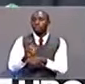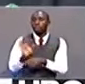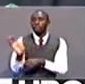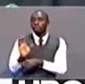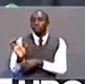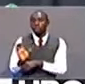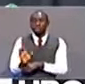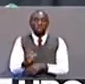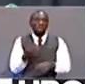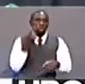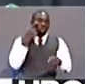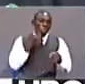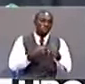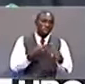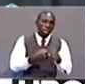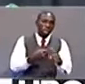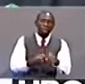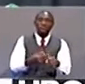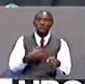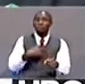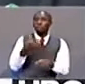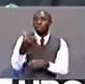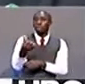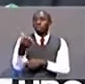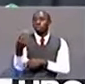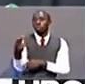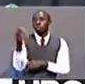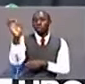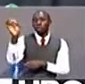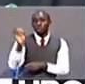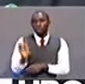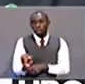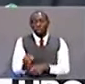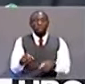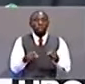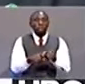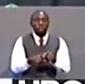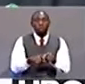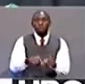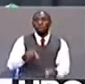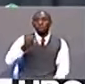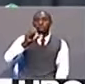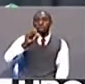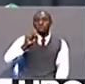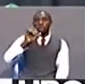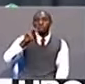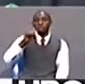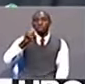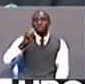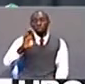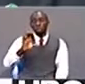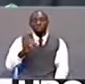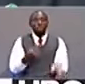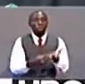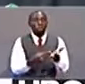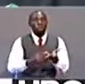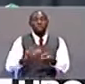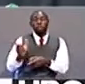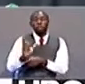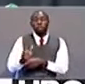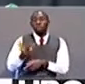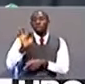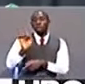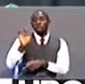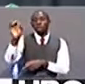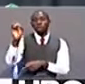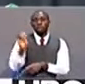Uganda Limited, with 62%, and Sinok Uganda Limited, with 8%, and